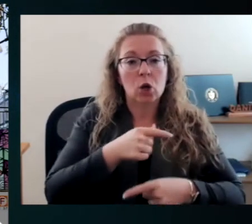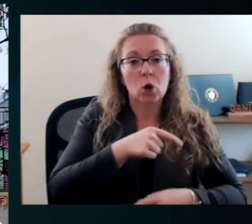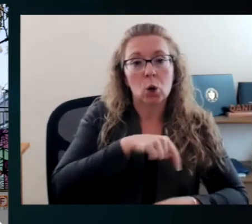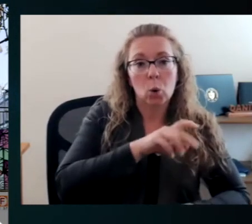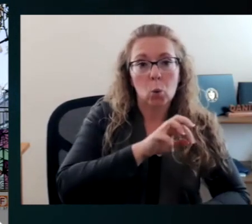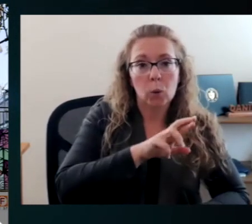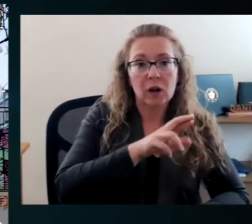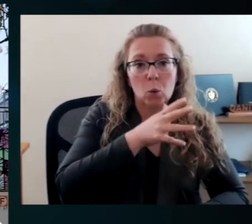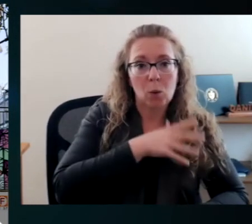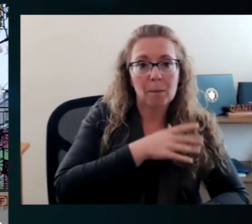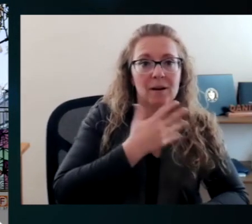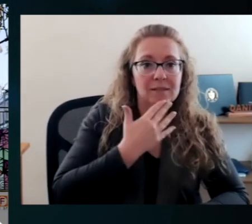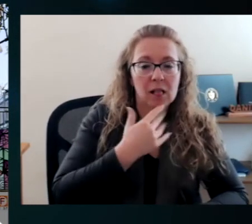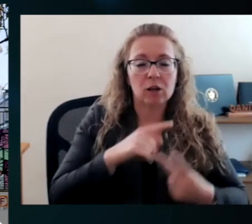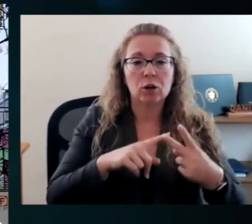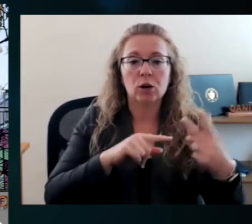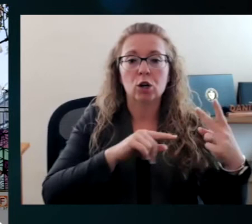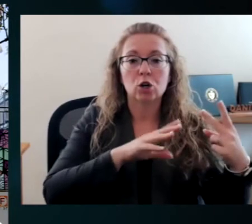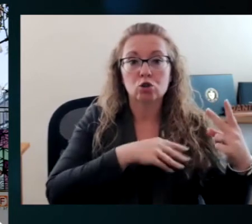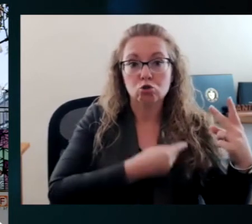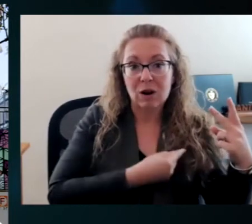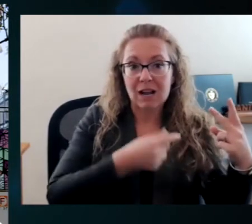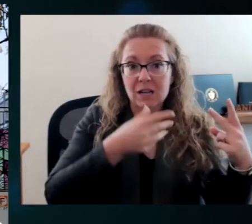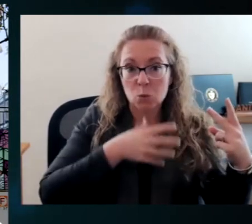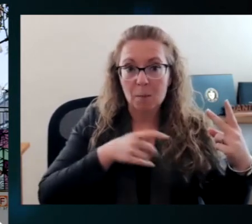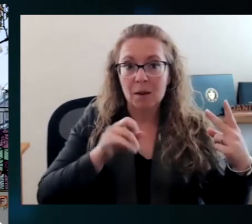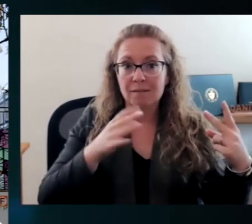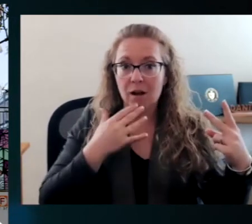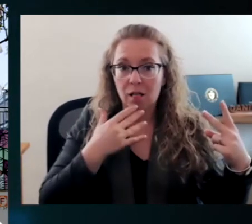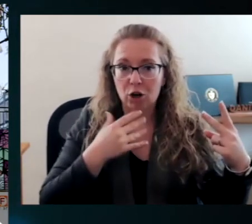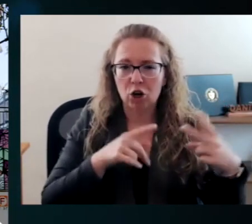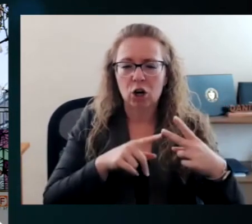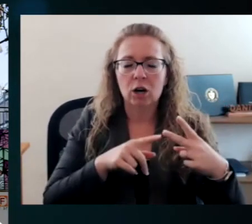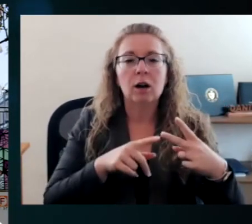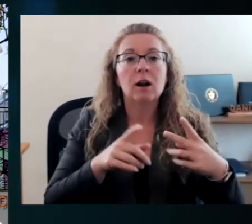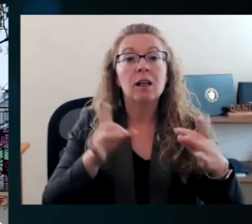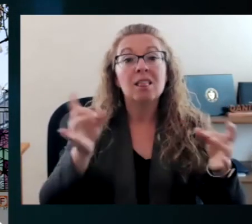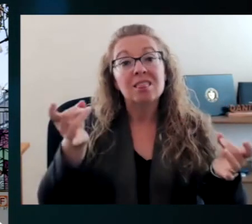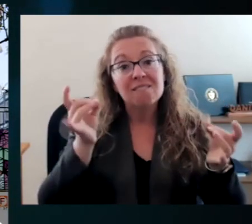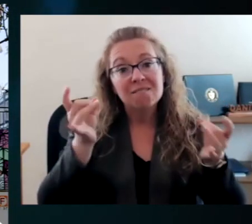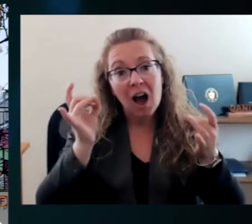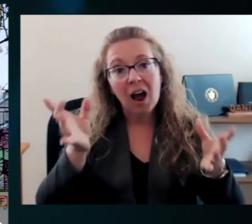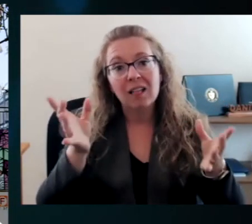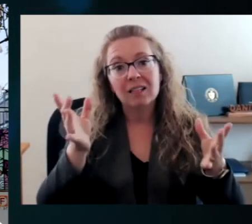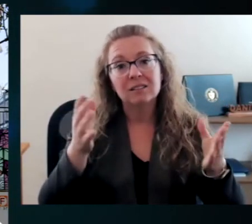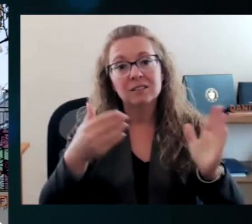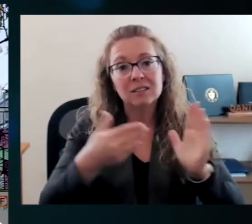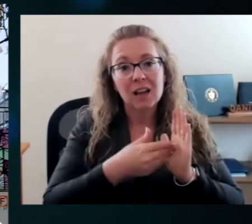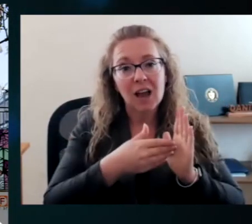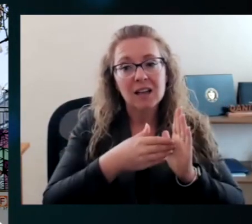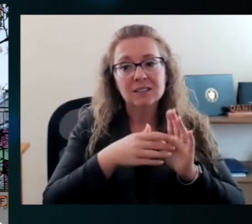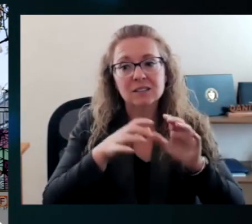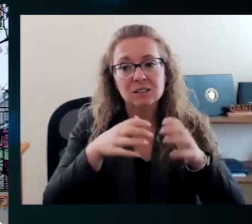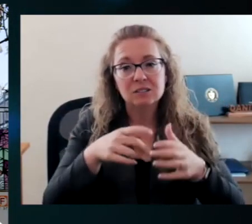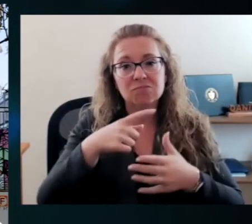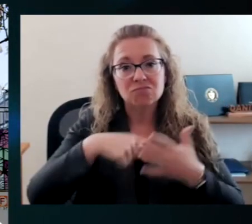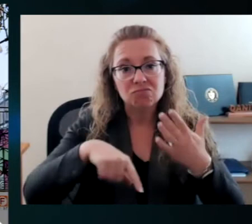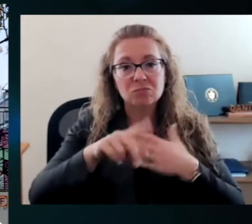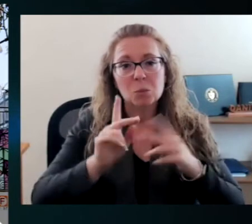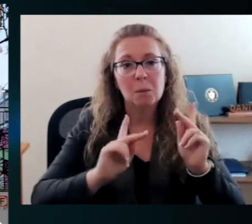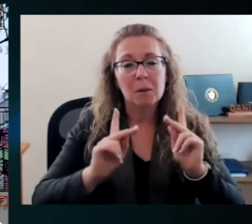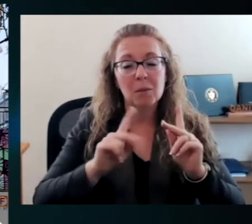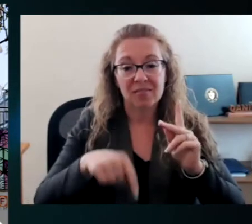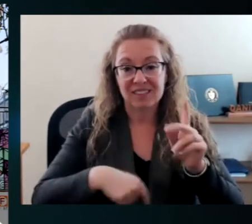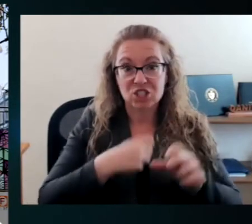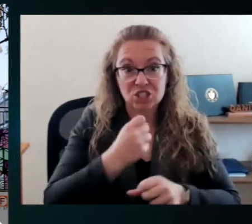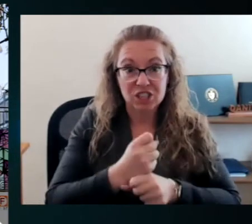of color, the violence, that we've seen this year in our community